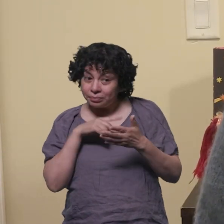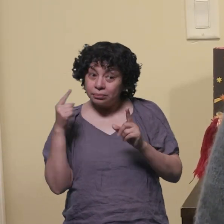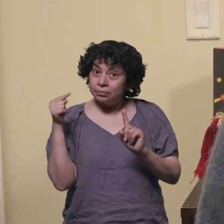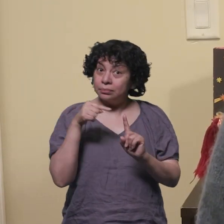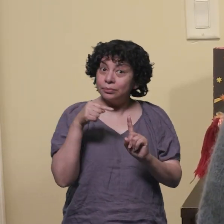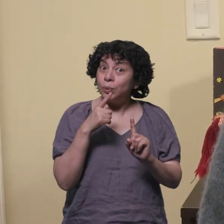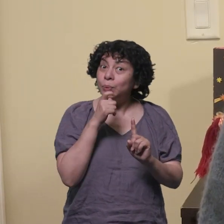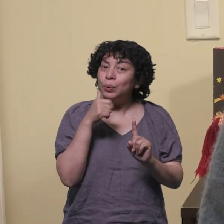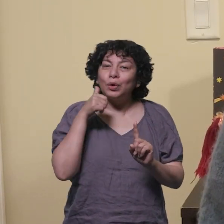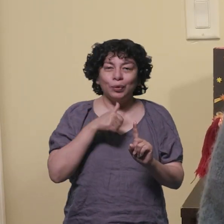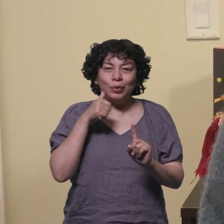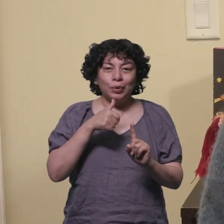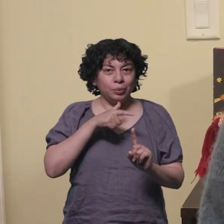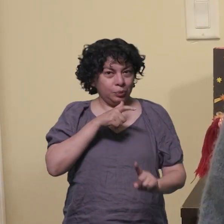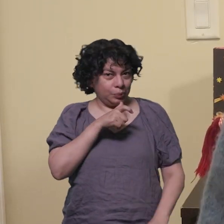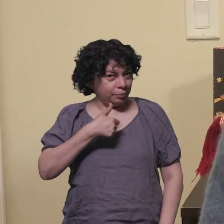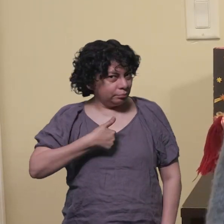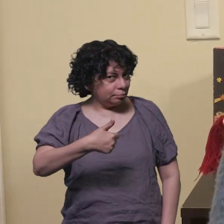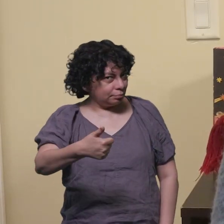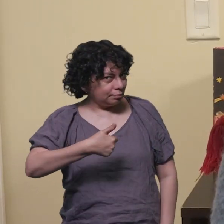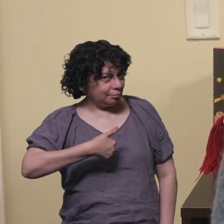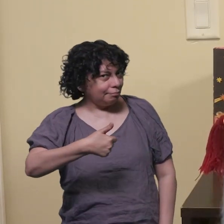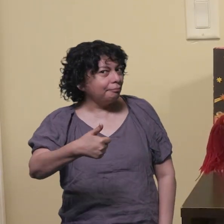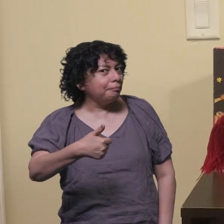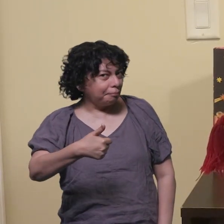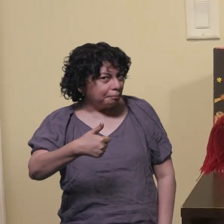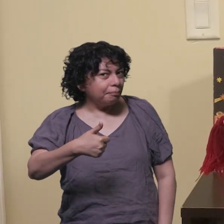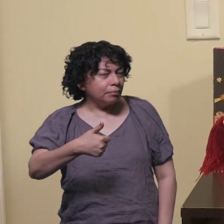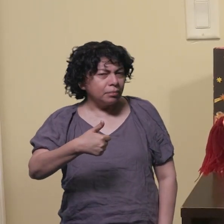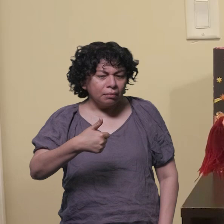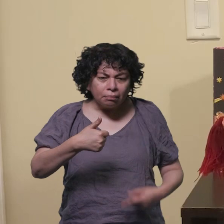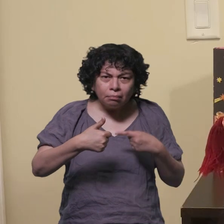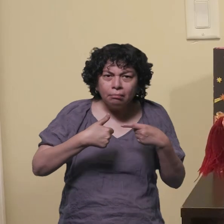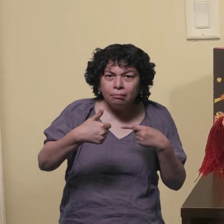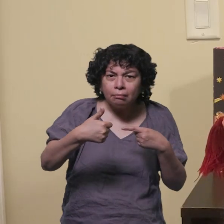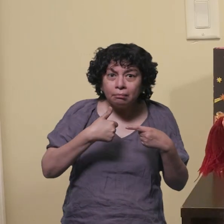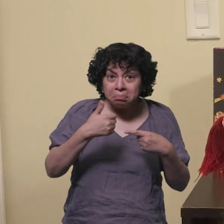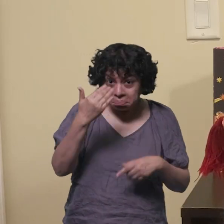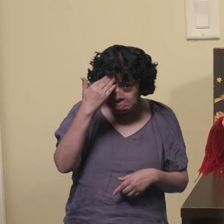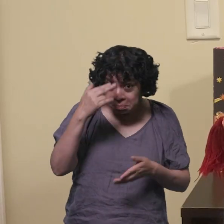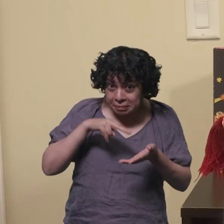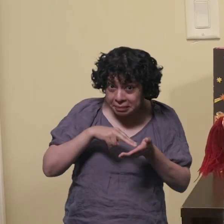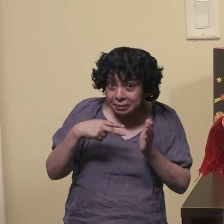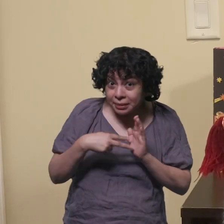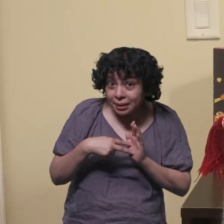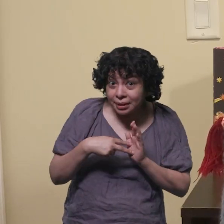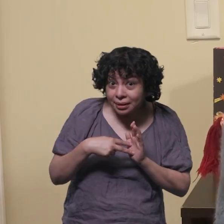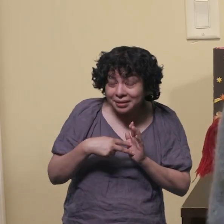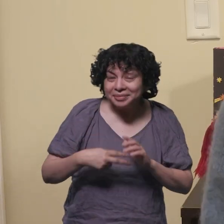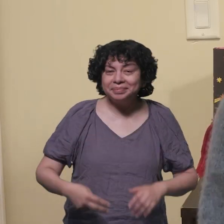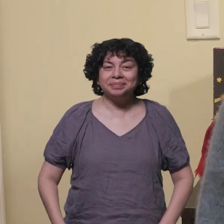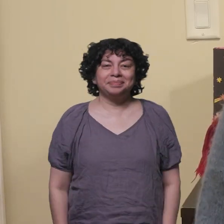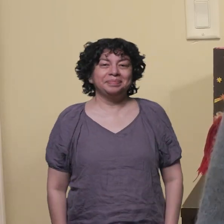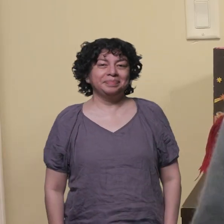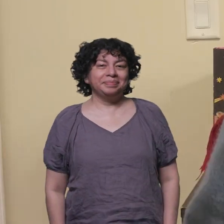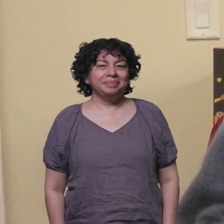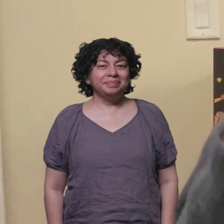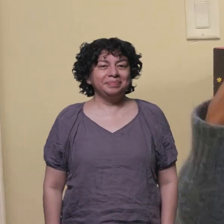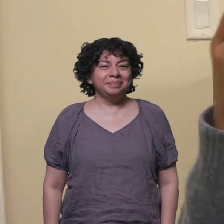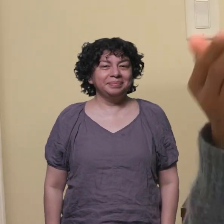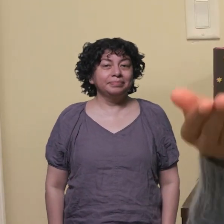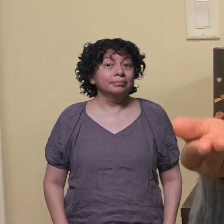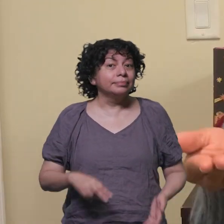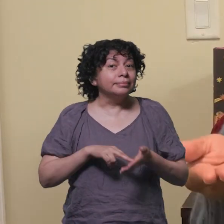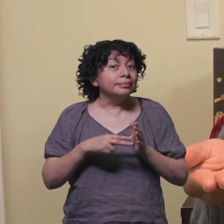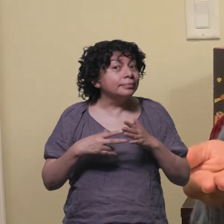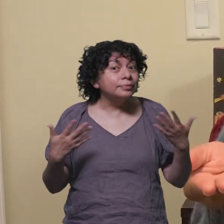girl who travels. Do you know what the word travel means? It means to